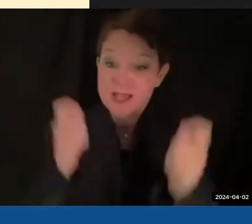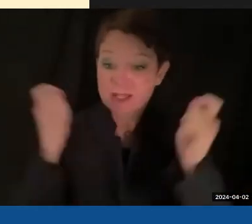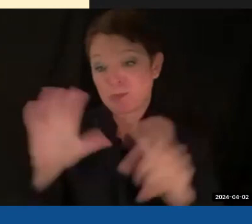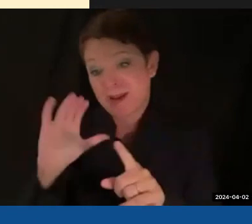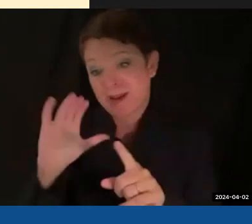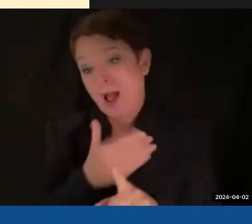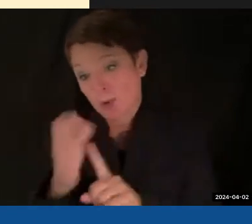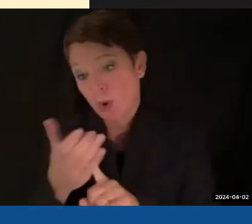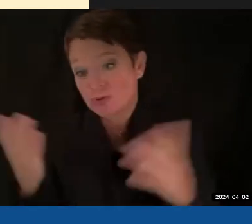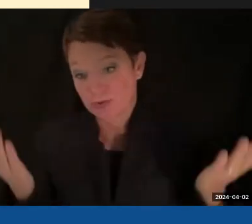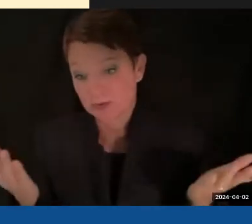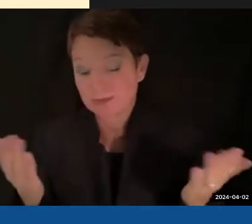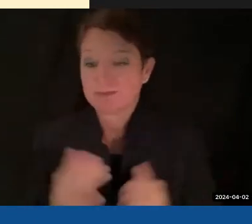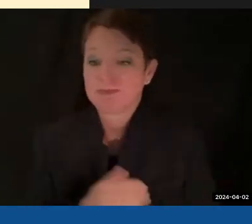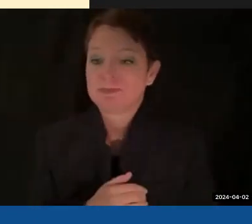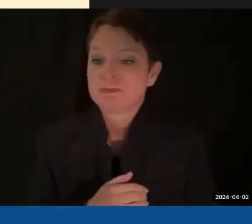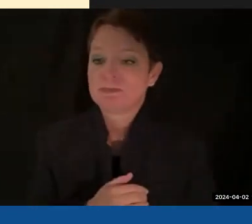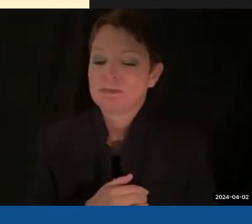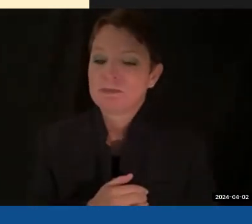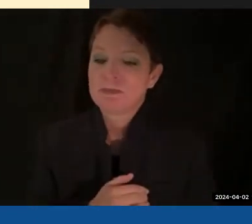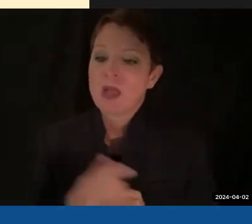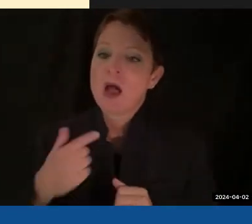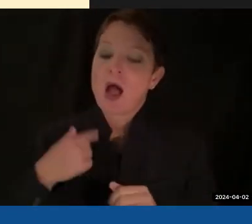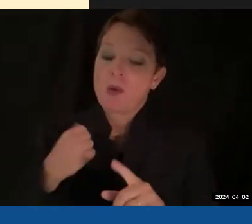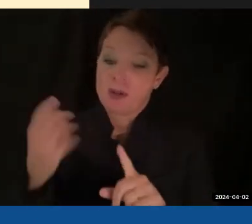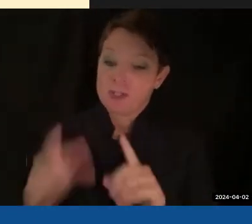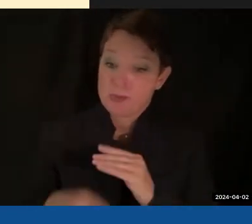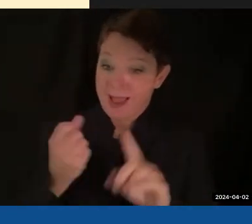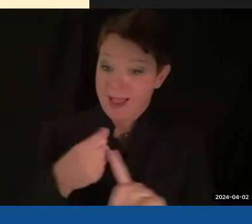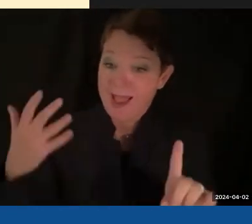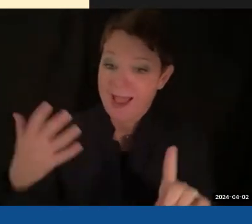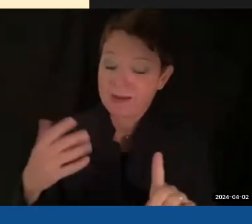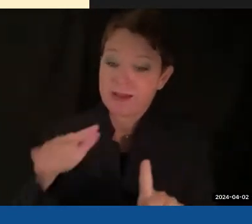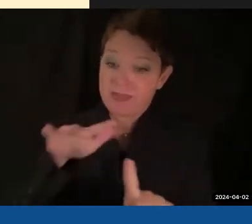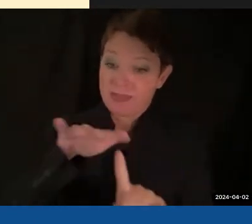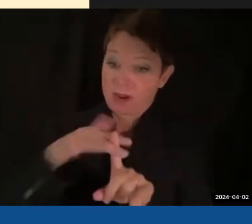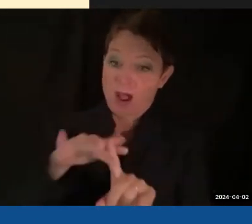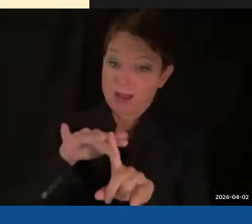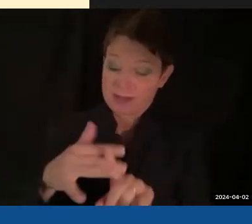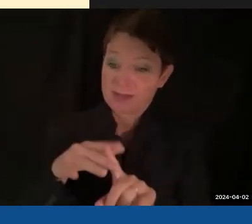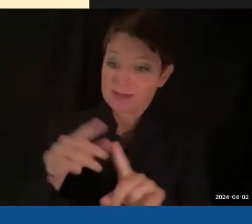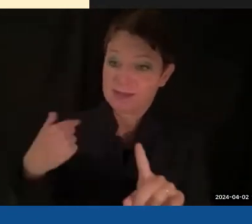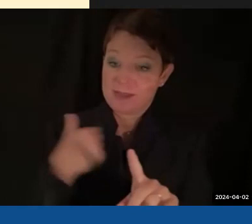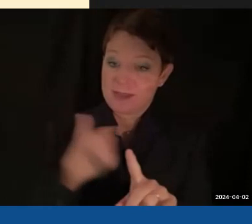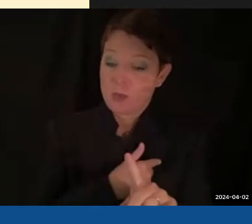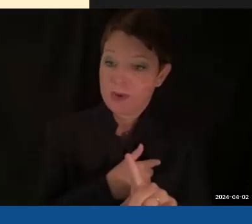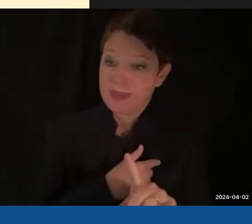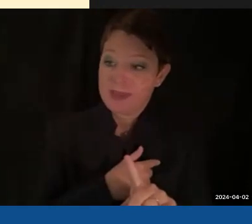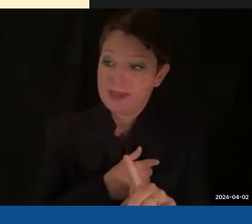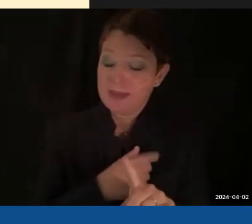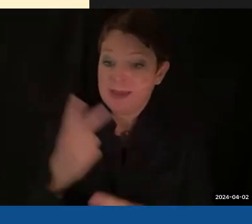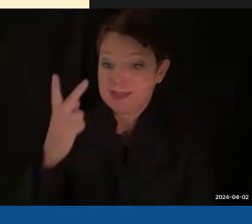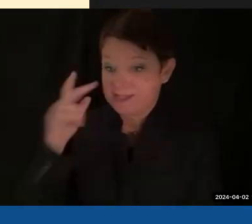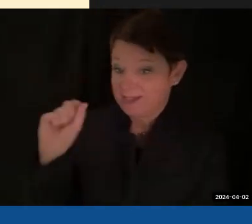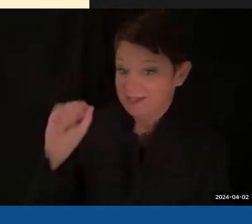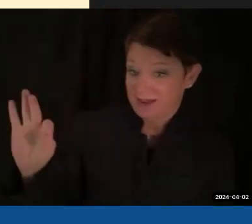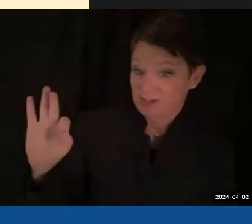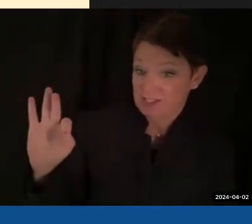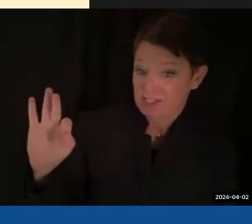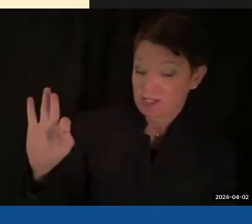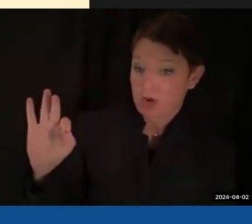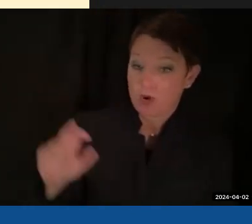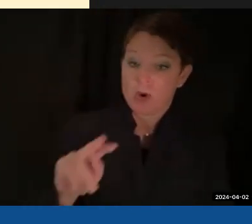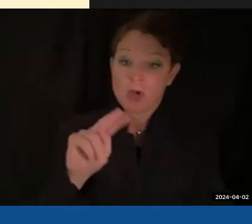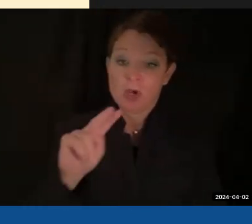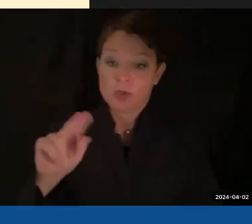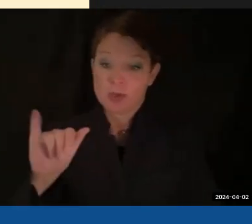culture. I will add that this context that we've seen San Francisco and New